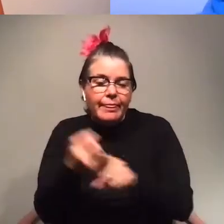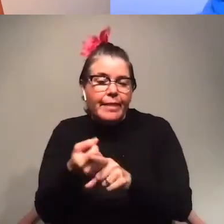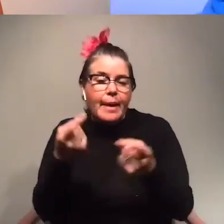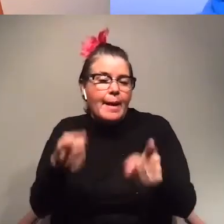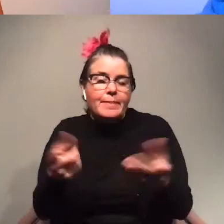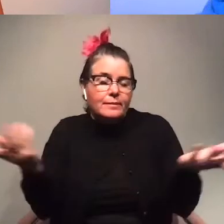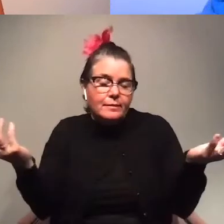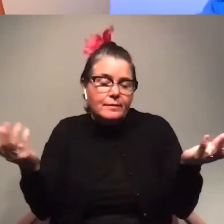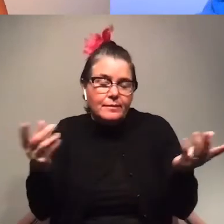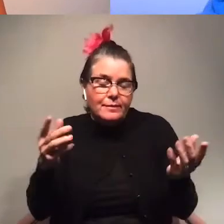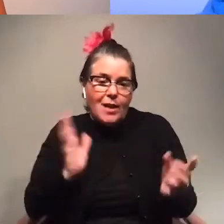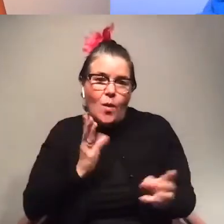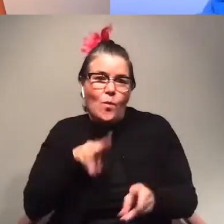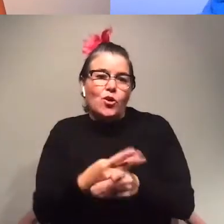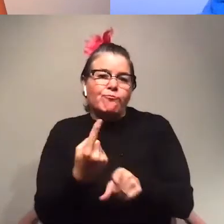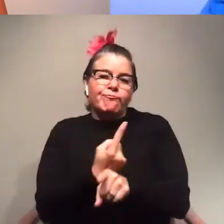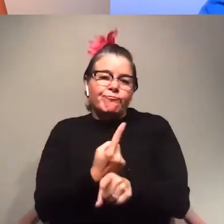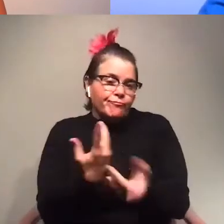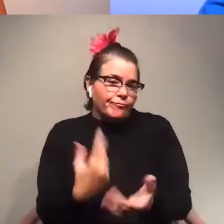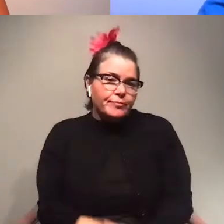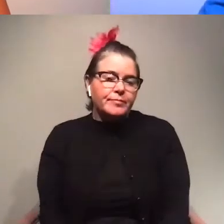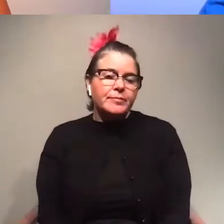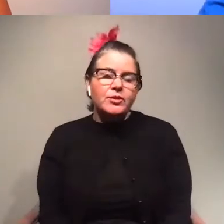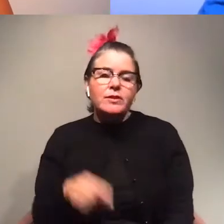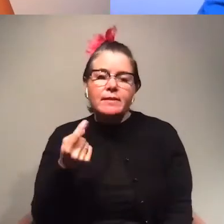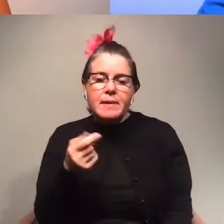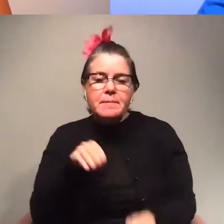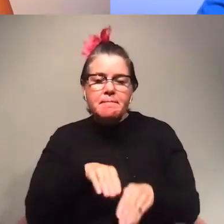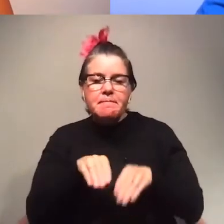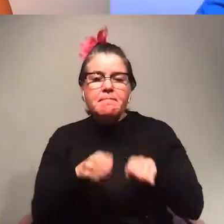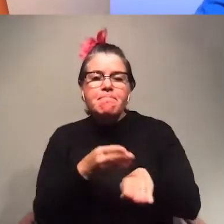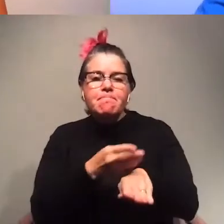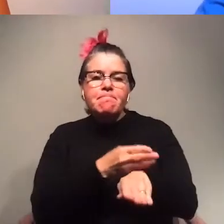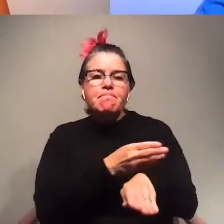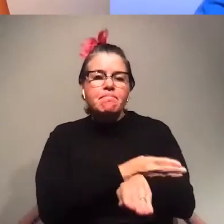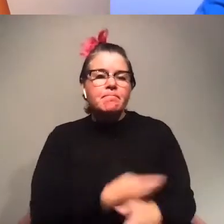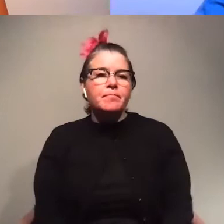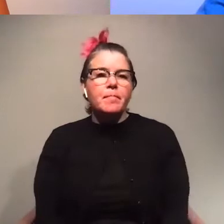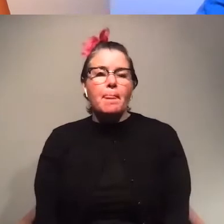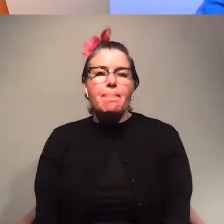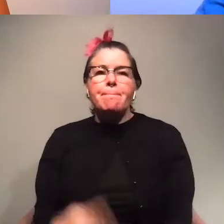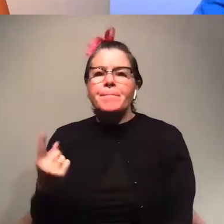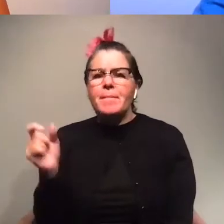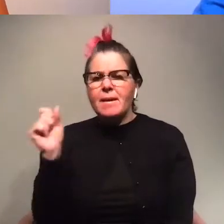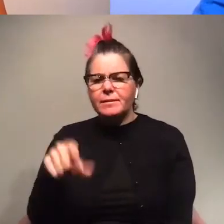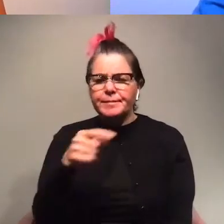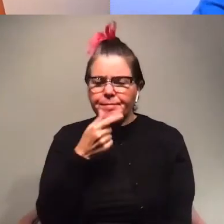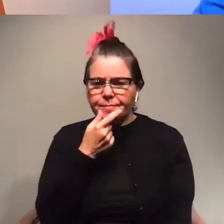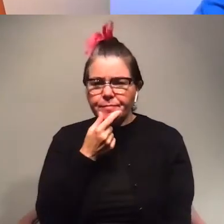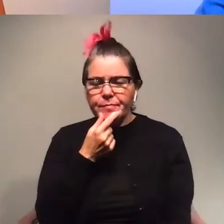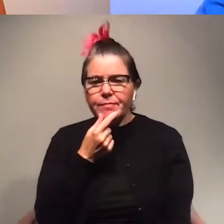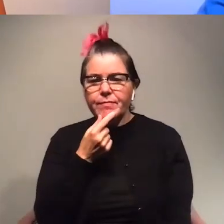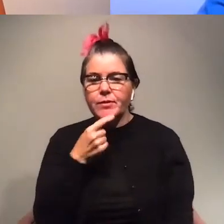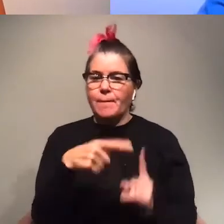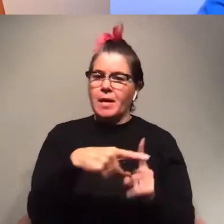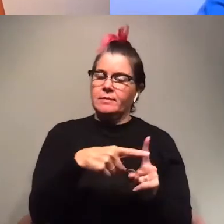natural. This is the world we live in. Yeah. But we got to make small steps to make it better. Yeah, and someone's asking, so like on the positive note,